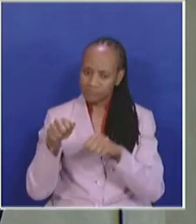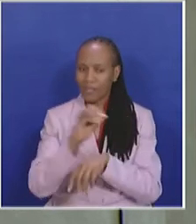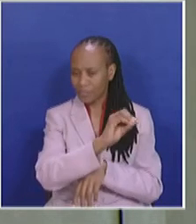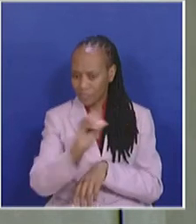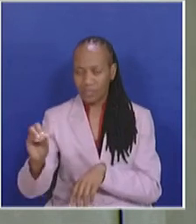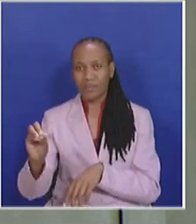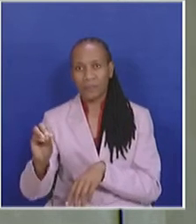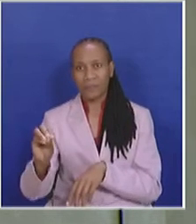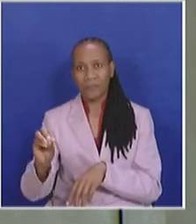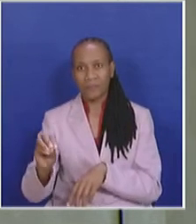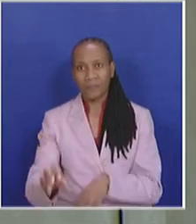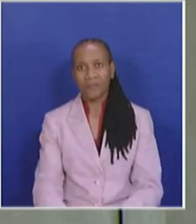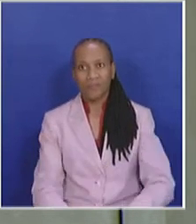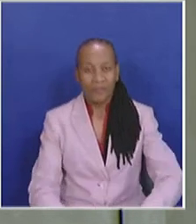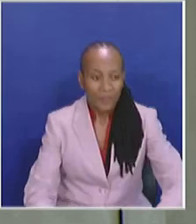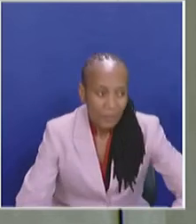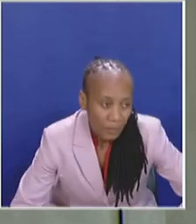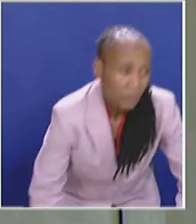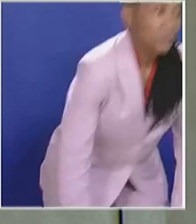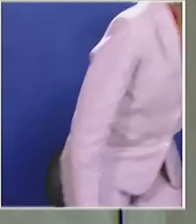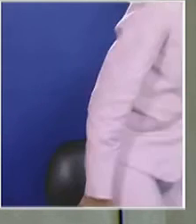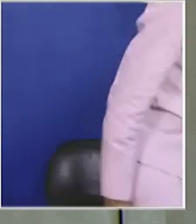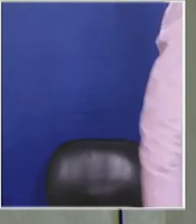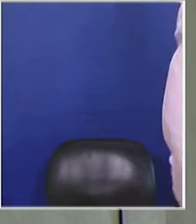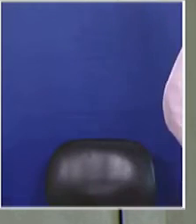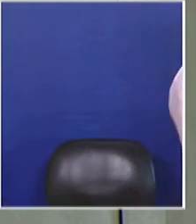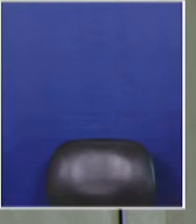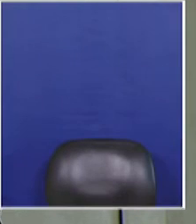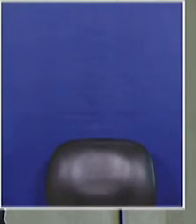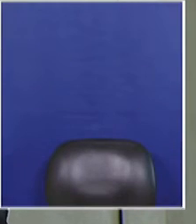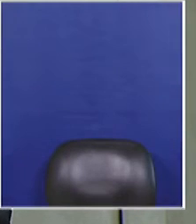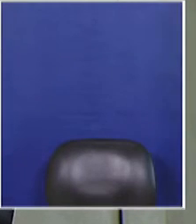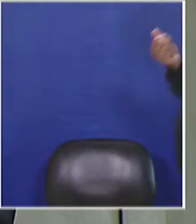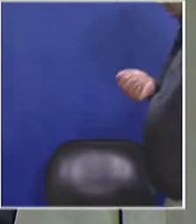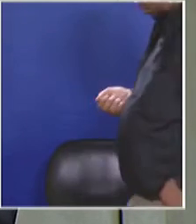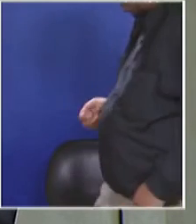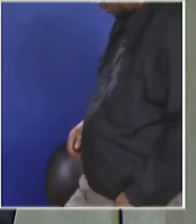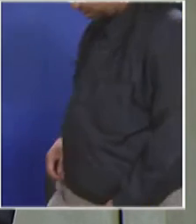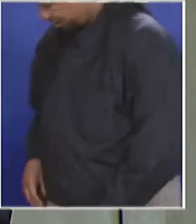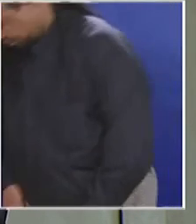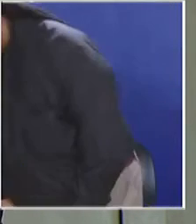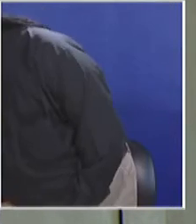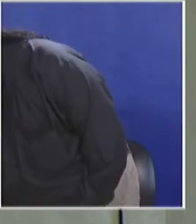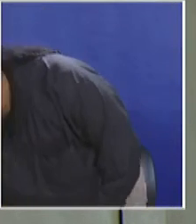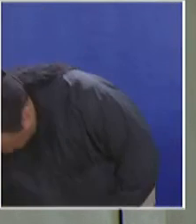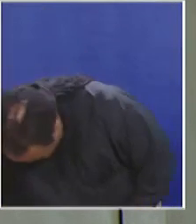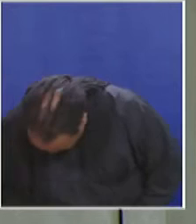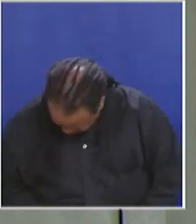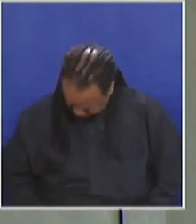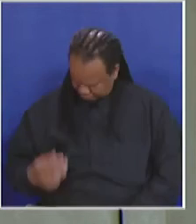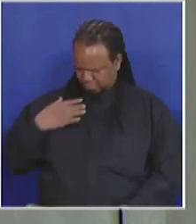far. Indeed, we take cognizance of the issues that were raised during our